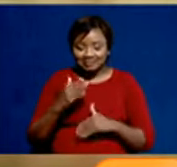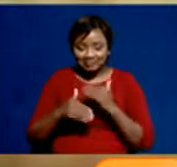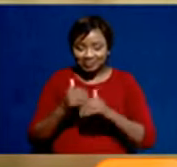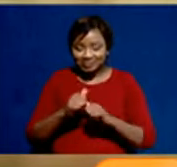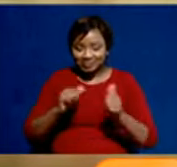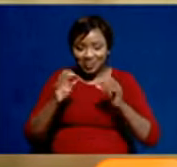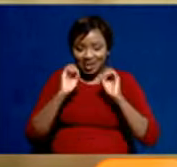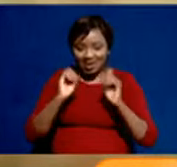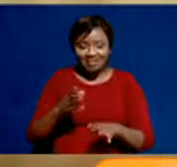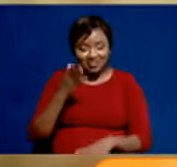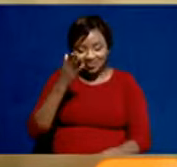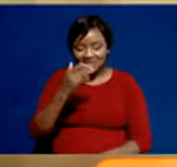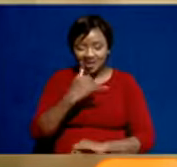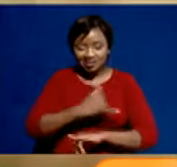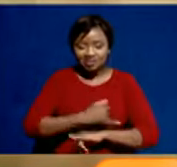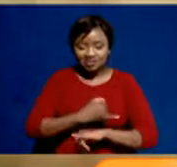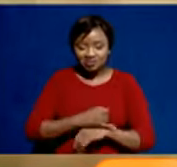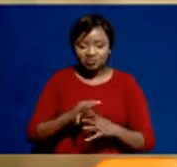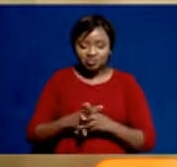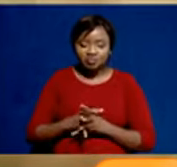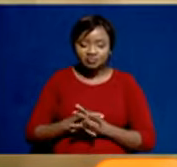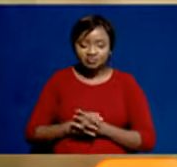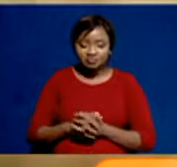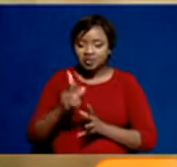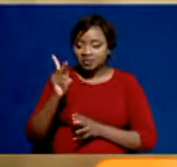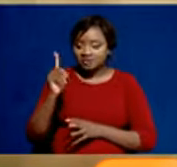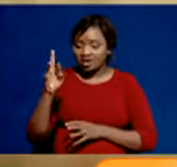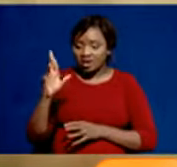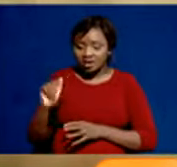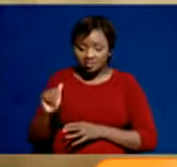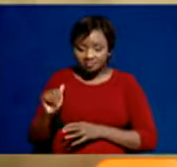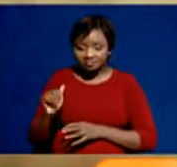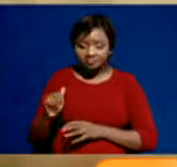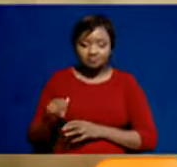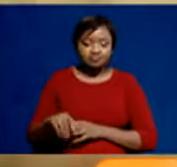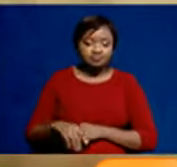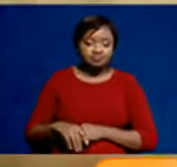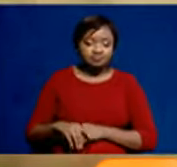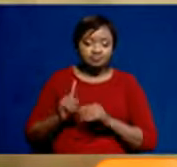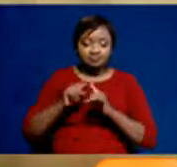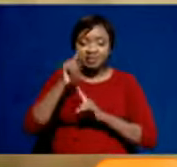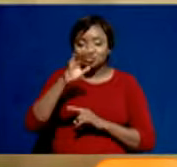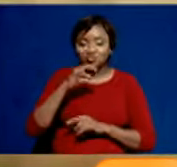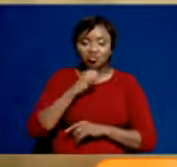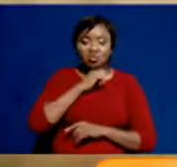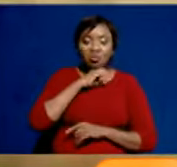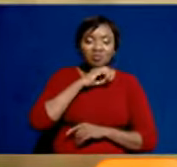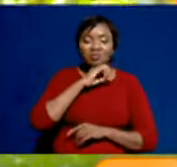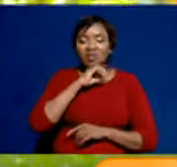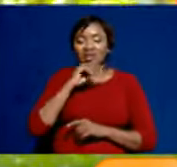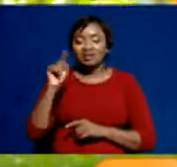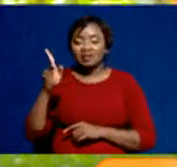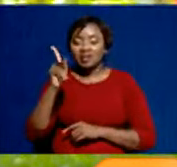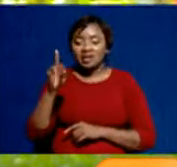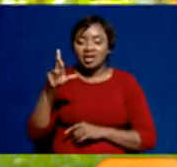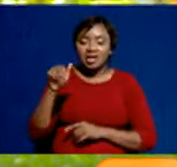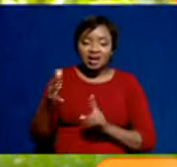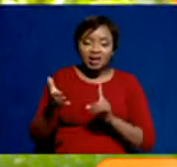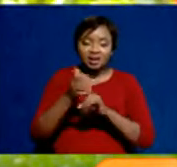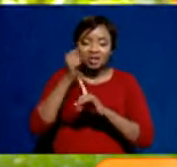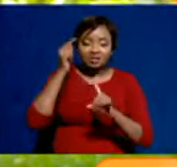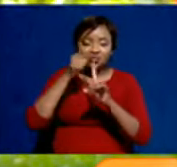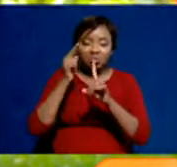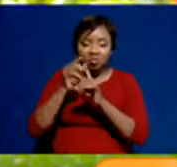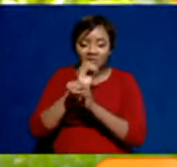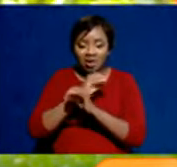at the institution. And you cannot cry of KRA missing targets when the